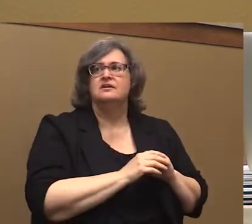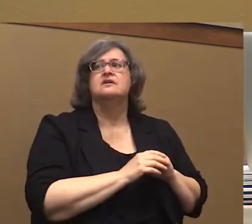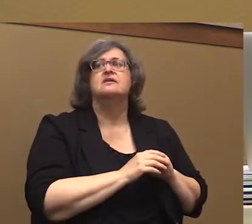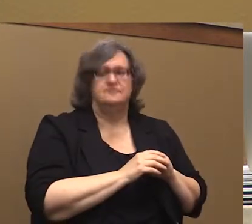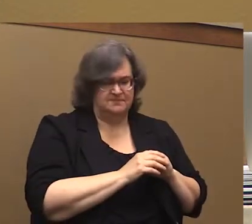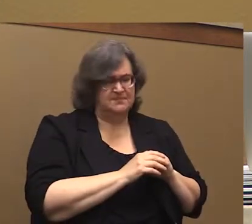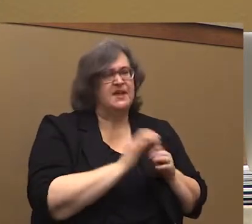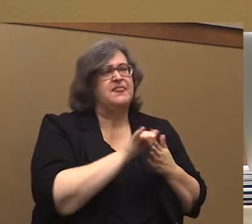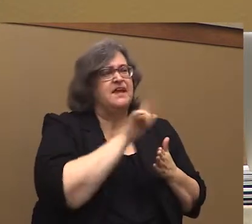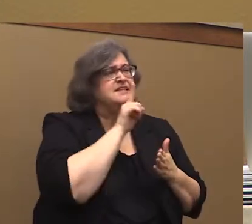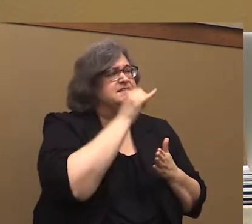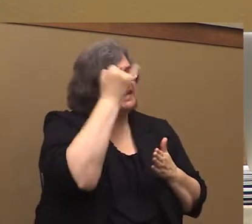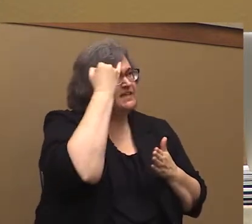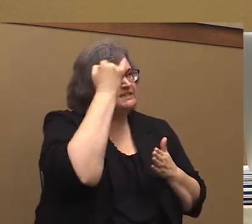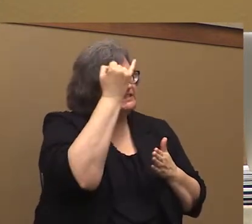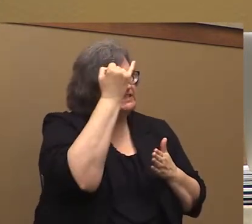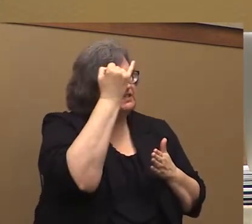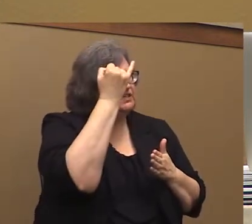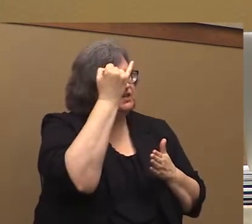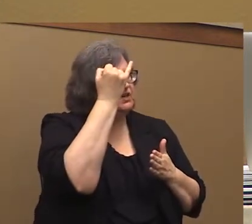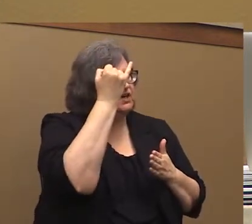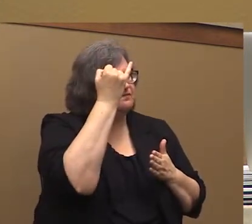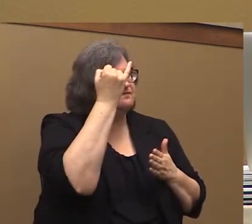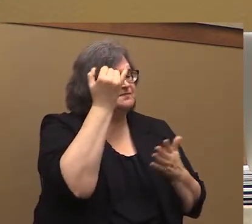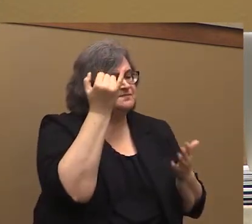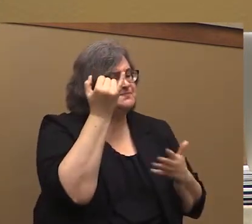it's the idea of